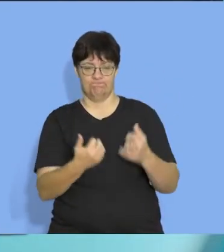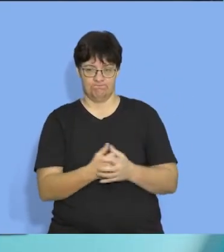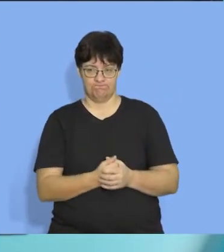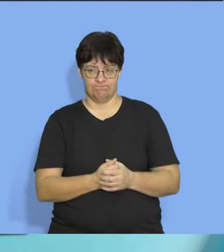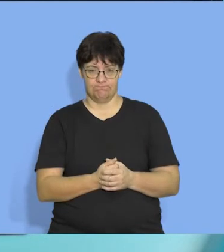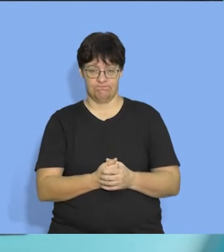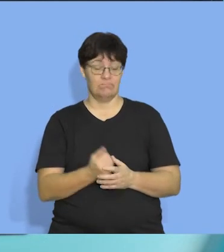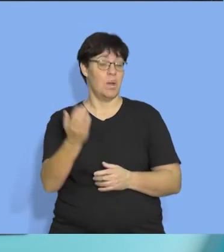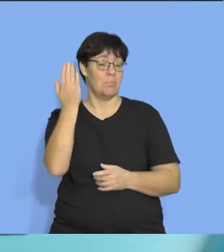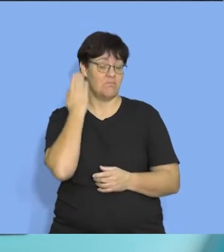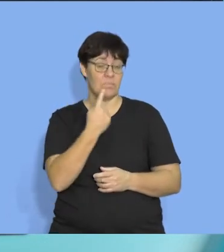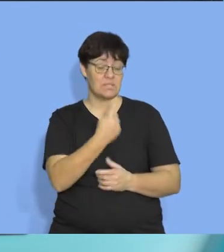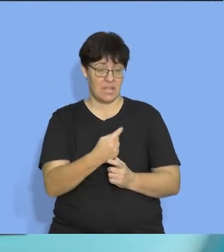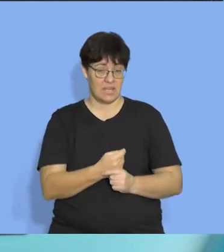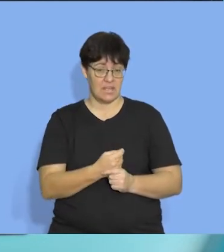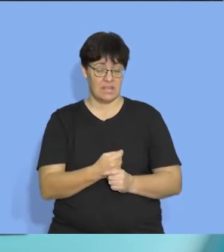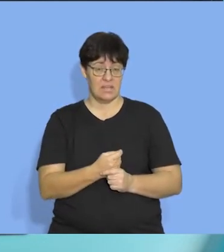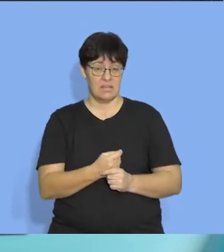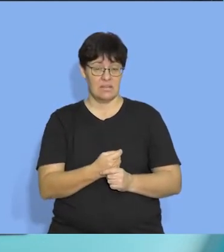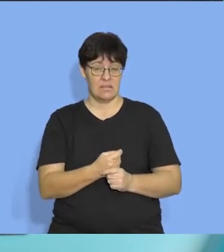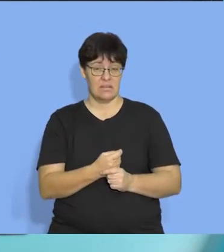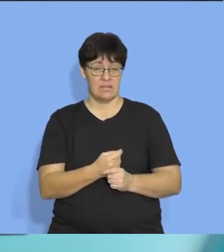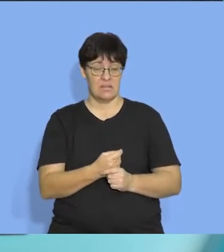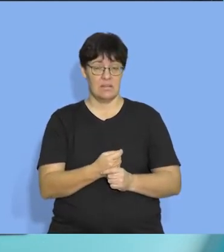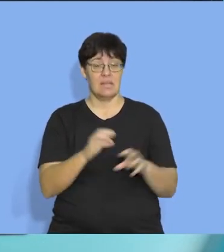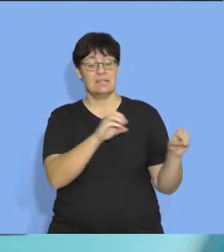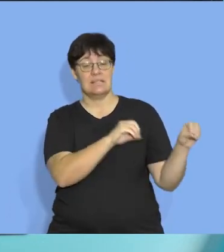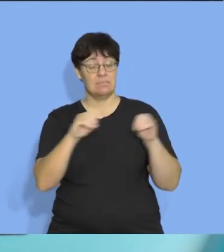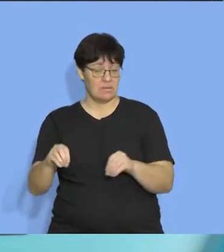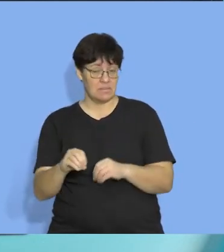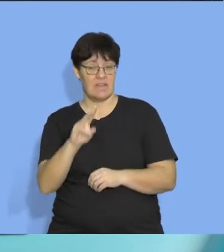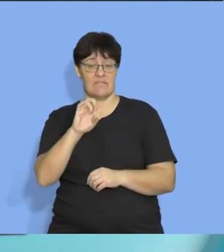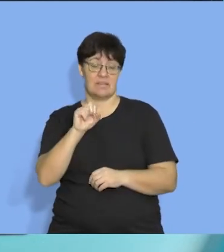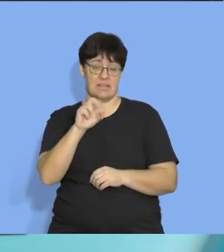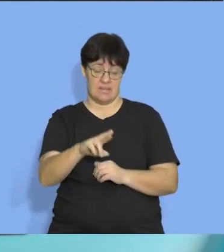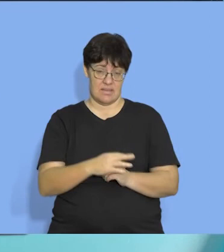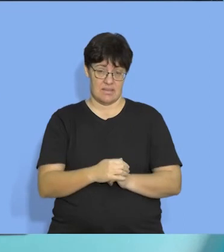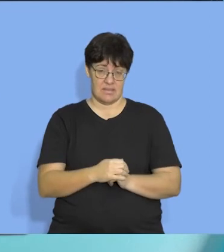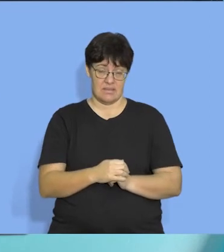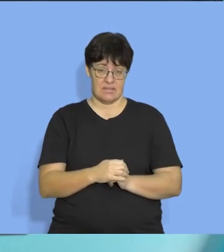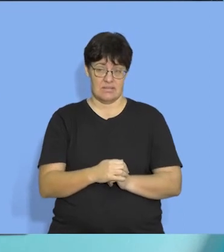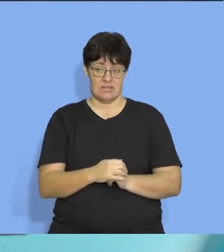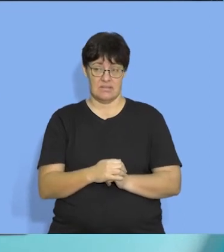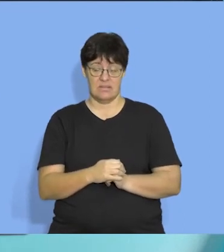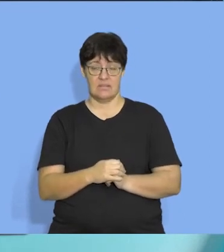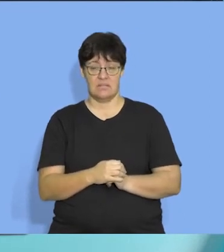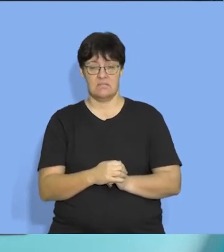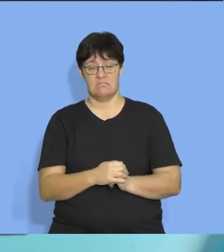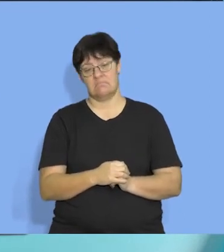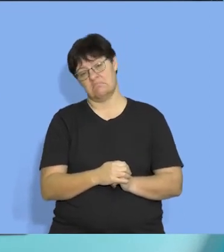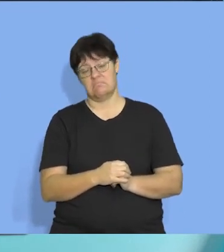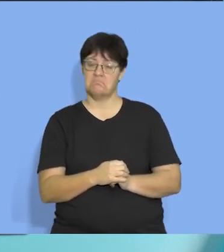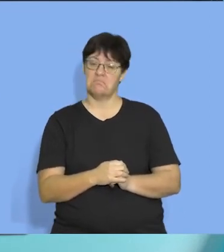I mentioned earlier that displacement is a vector. Because it's a vector, it can